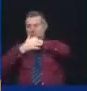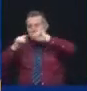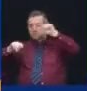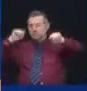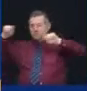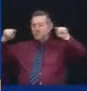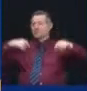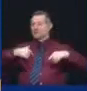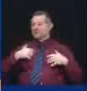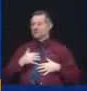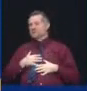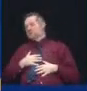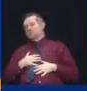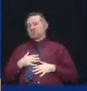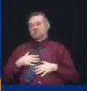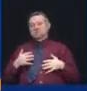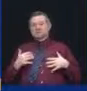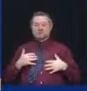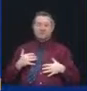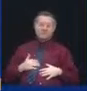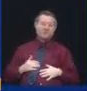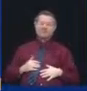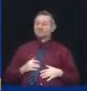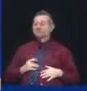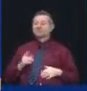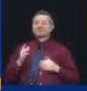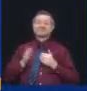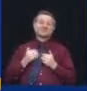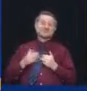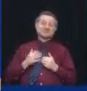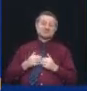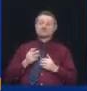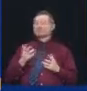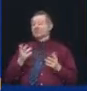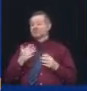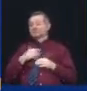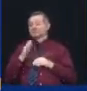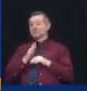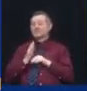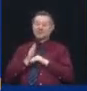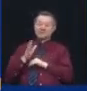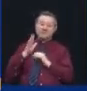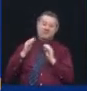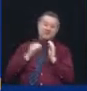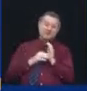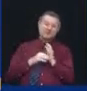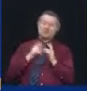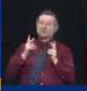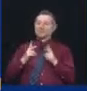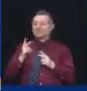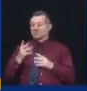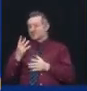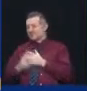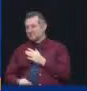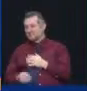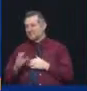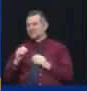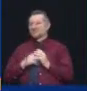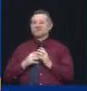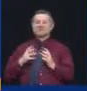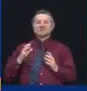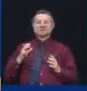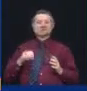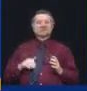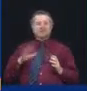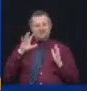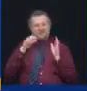little. Over 500,000 people have died in the nation. It takes so little to wear the mask. Well, you